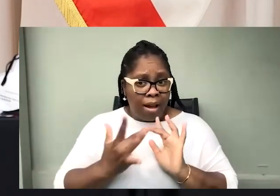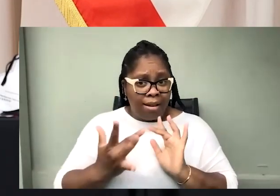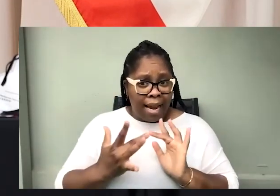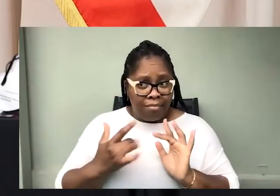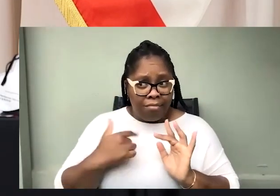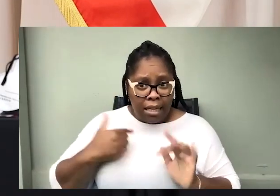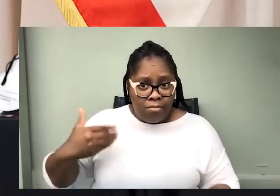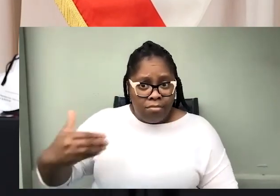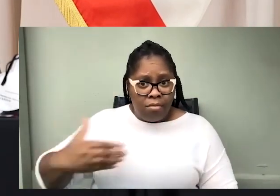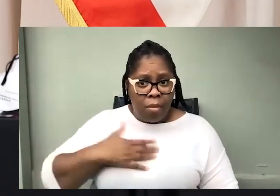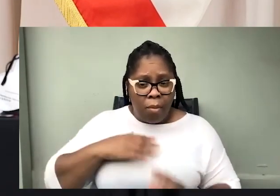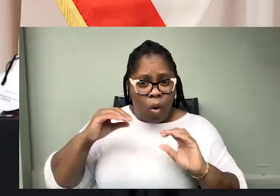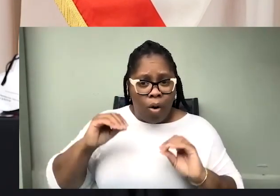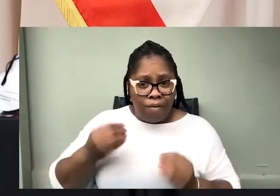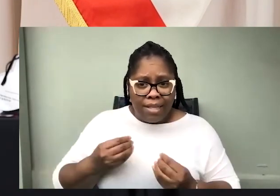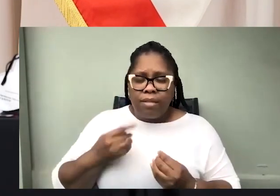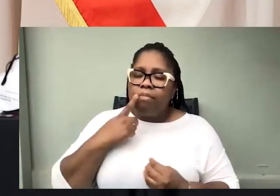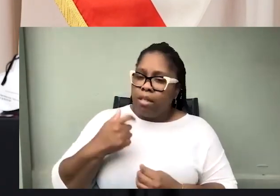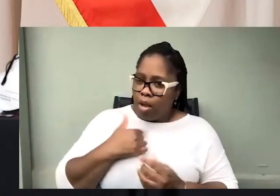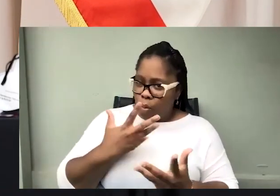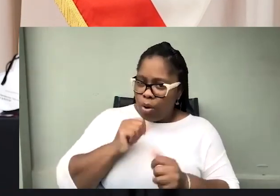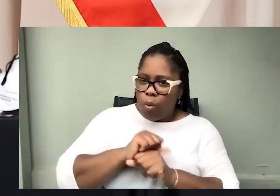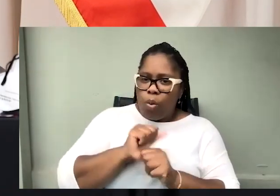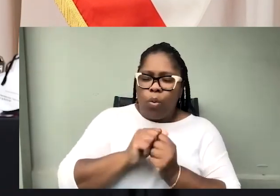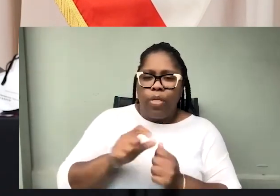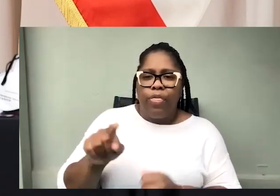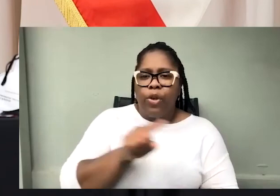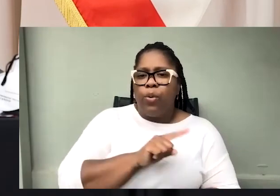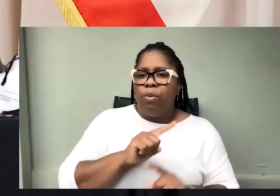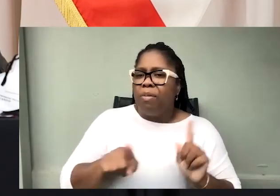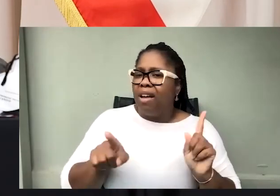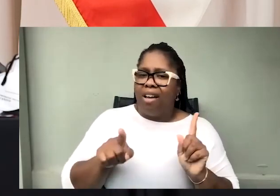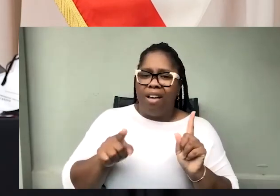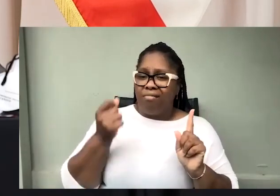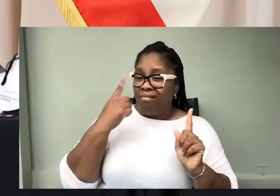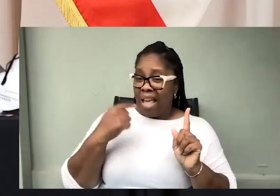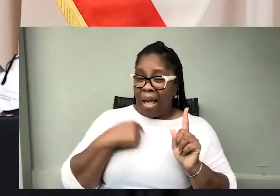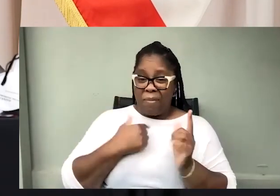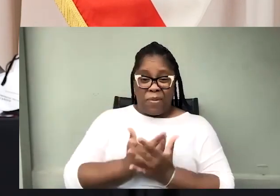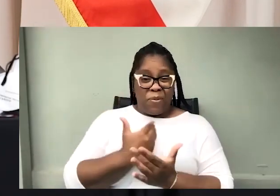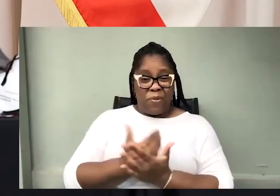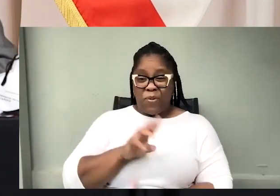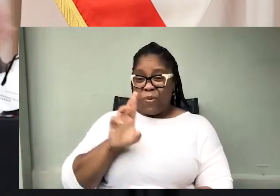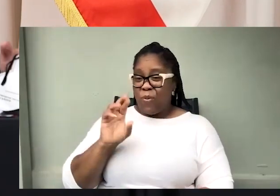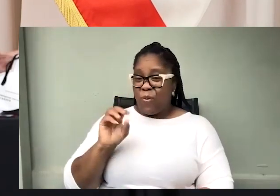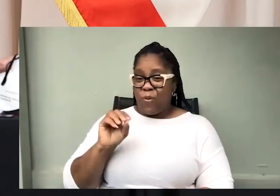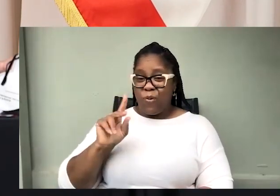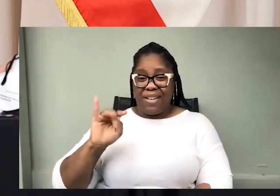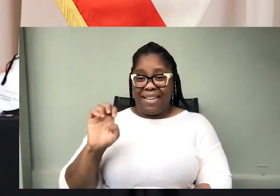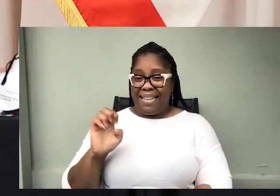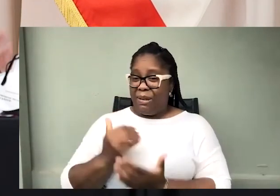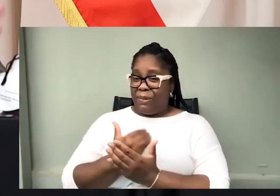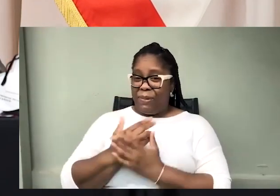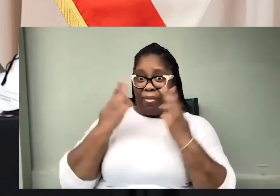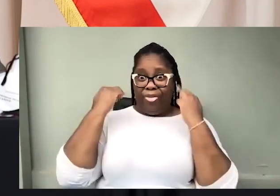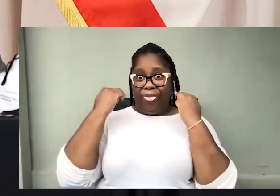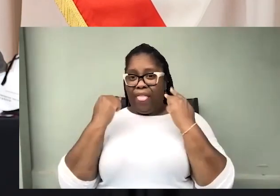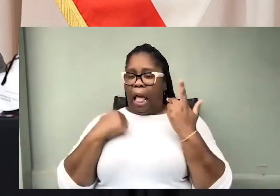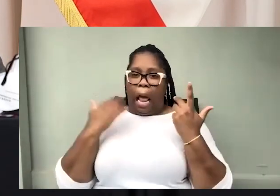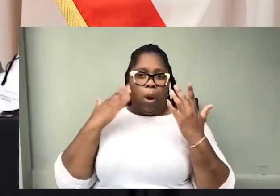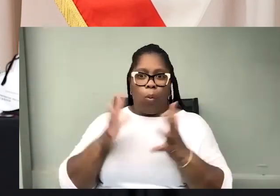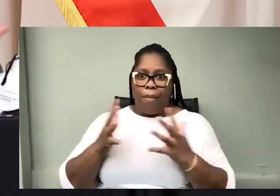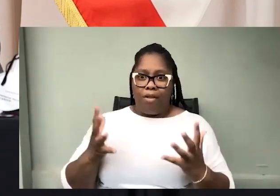because I want to work with you, but understanding that I'm the rookie and I don't know very much yet, but I want to